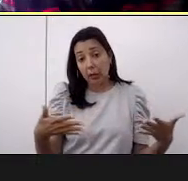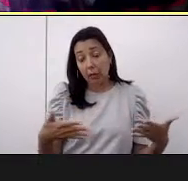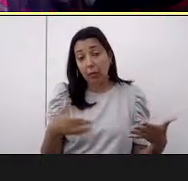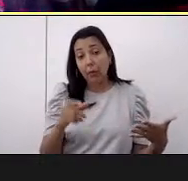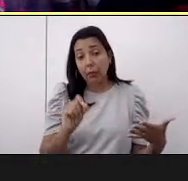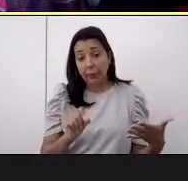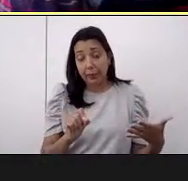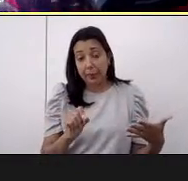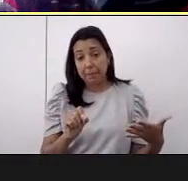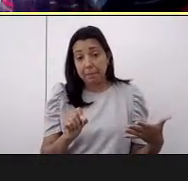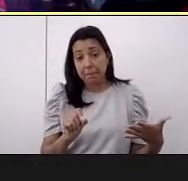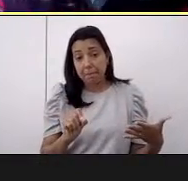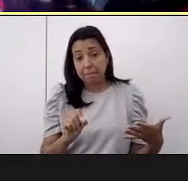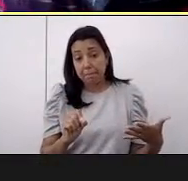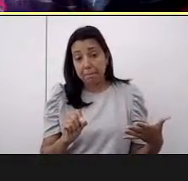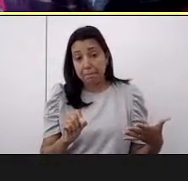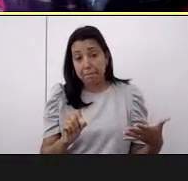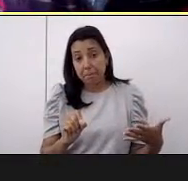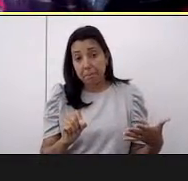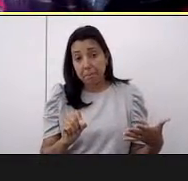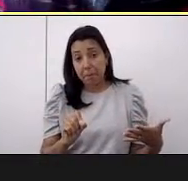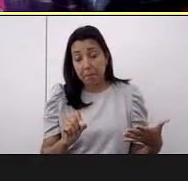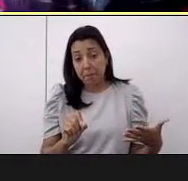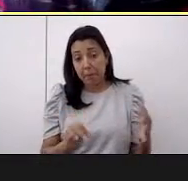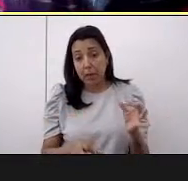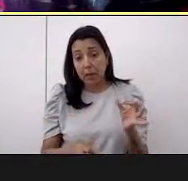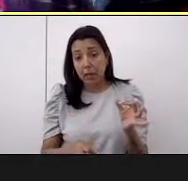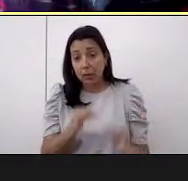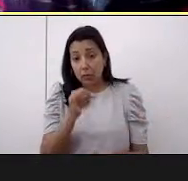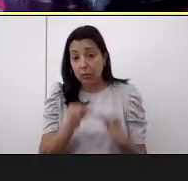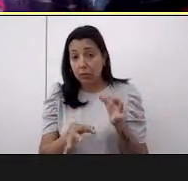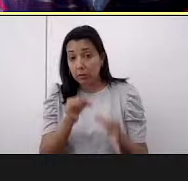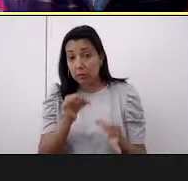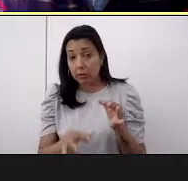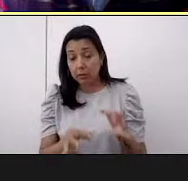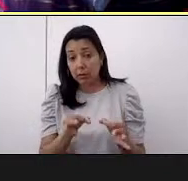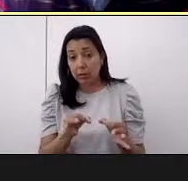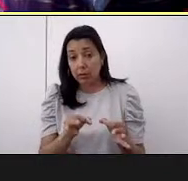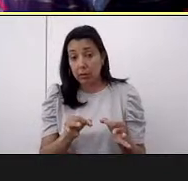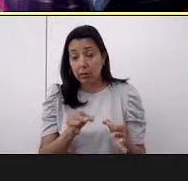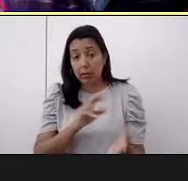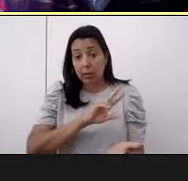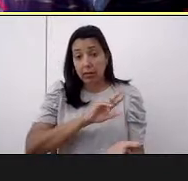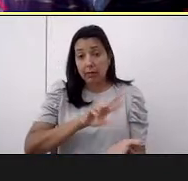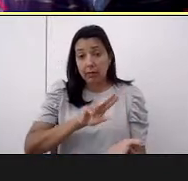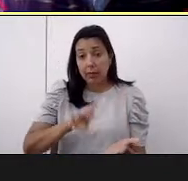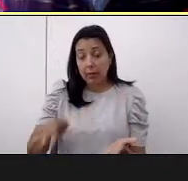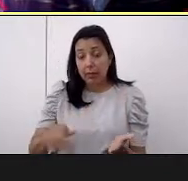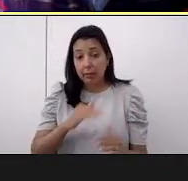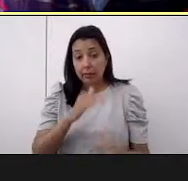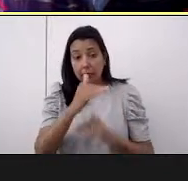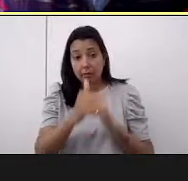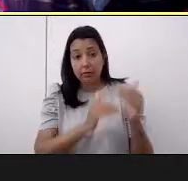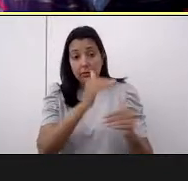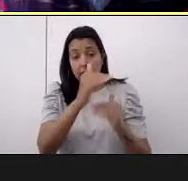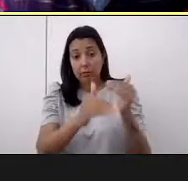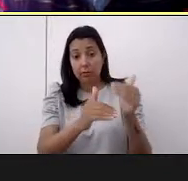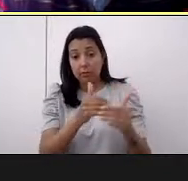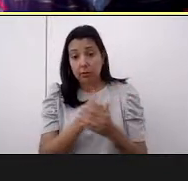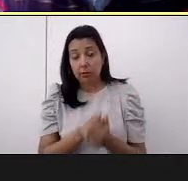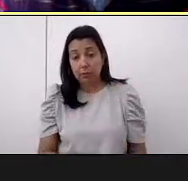the judicialization encompasses a variety of developments. It entails the rise of international